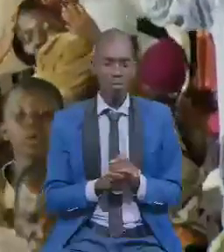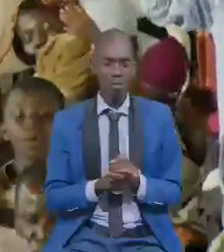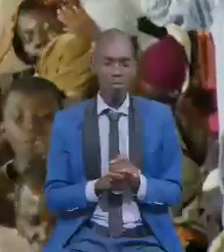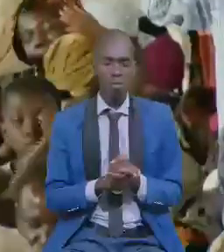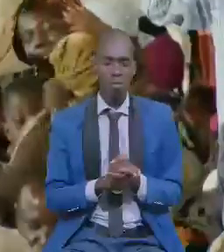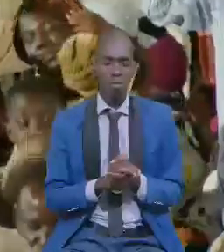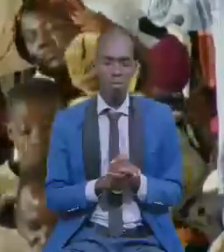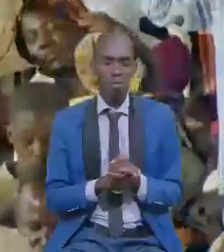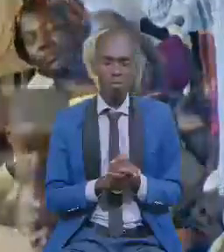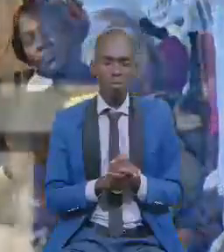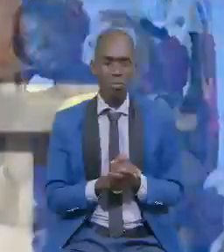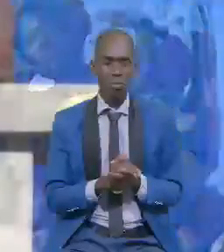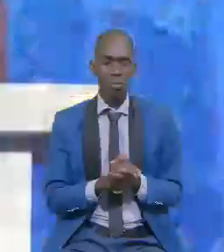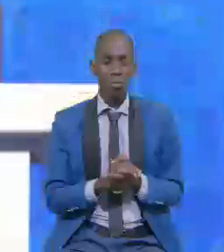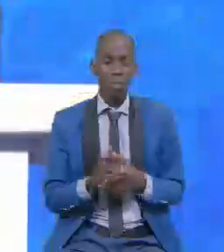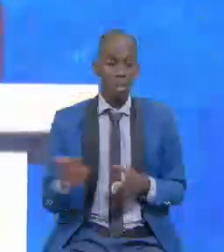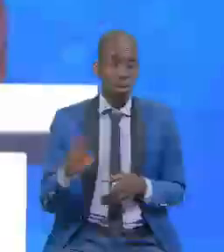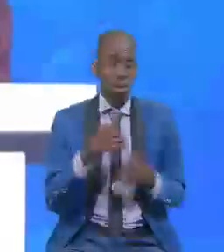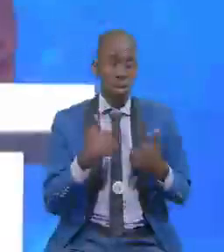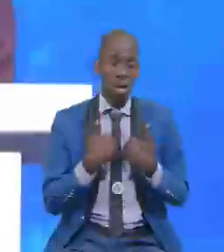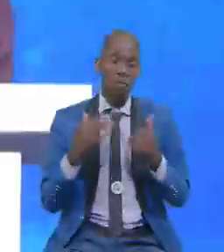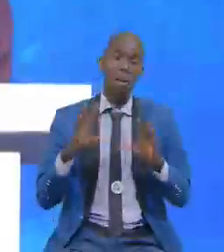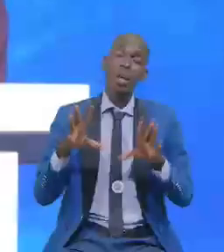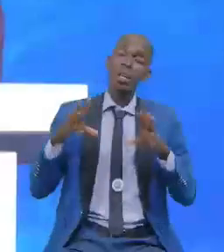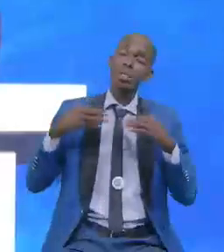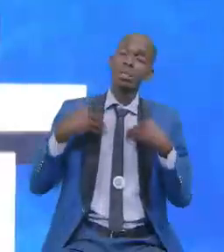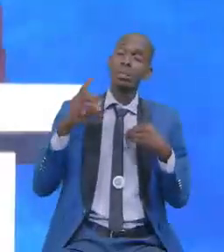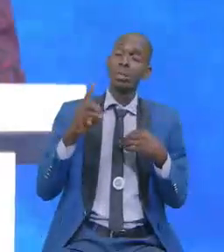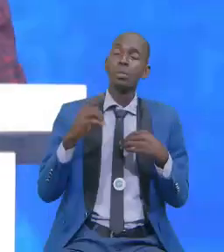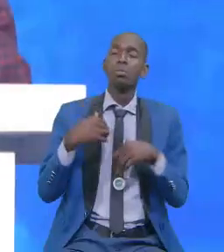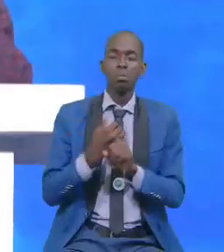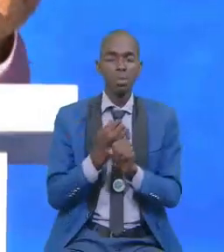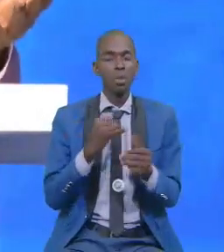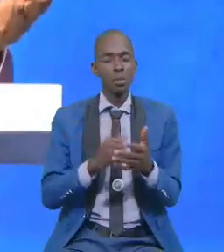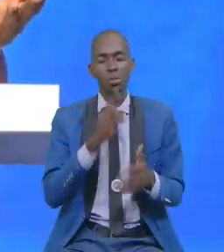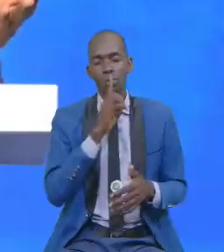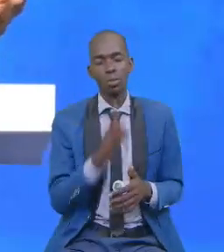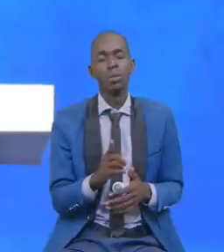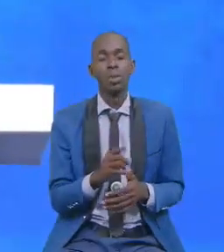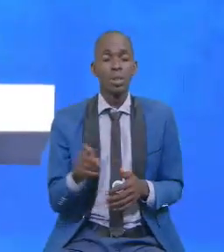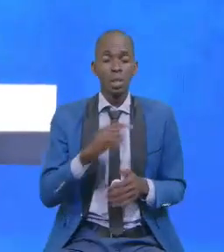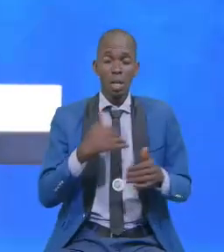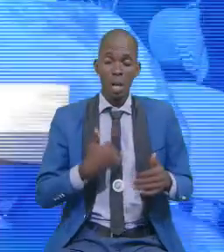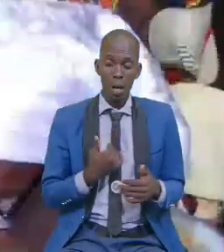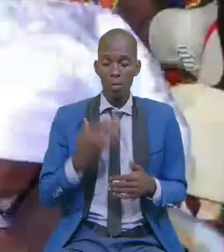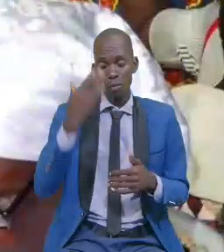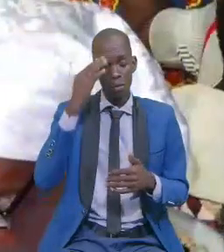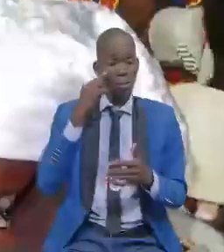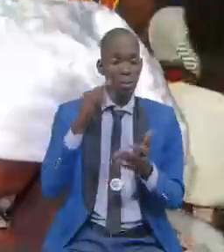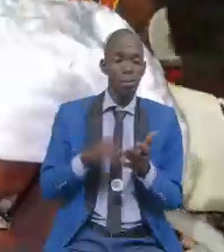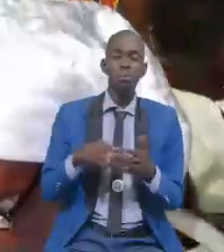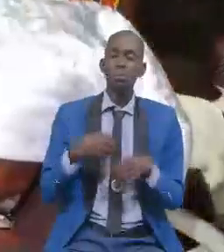They have accepted, make it real. They have acknowledged, make it